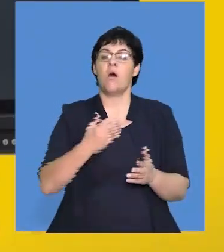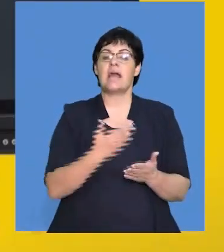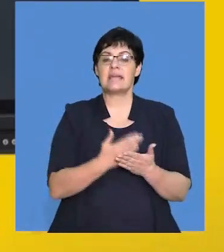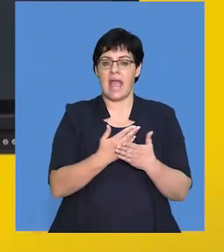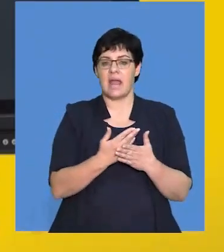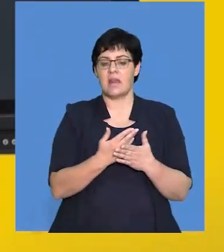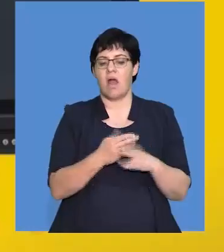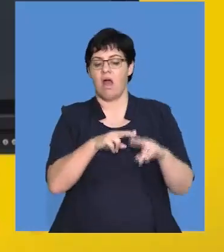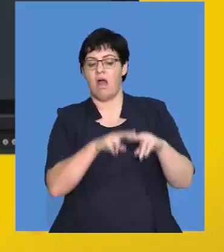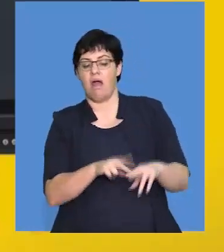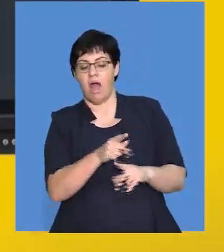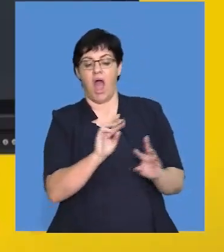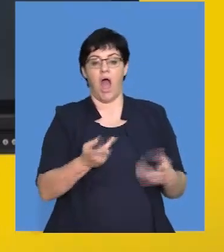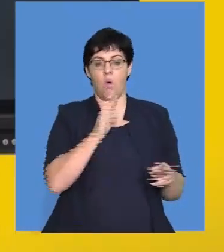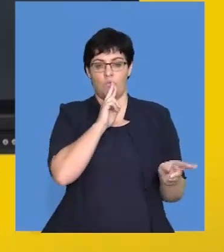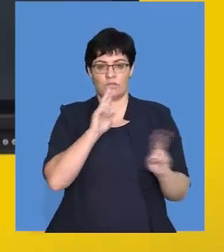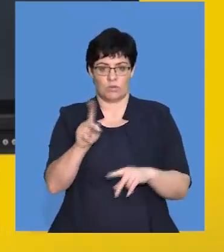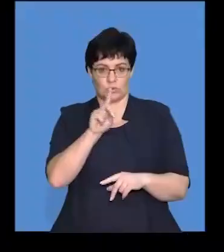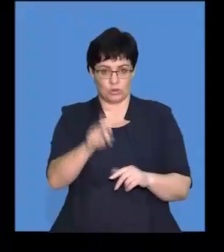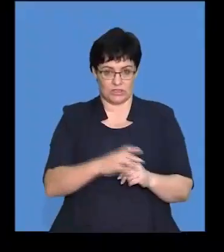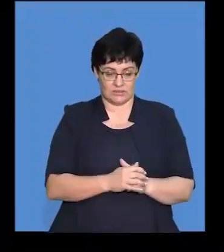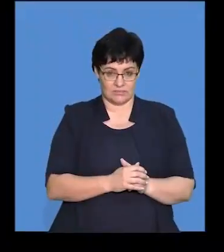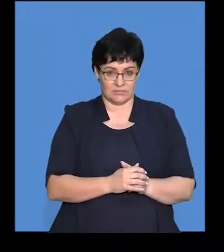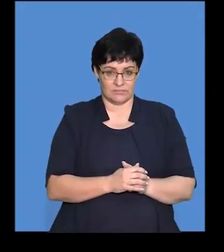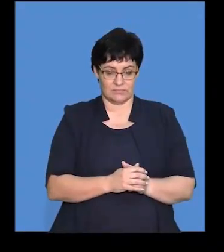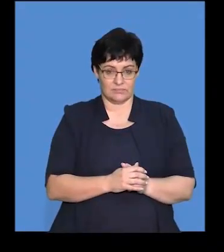can rely on to respond to this question.